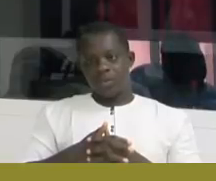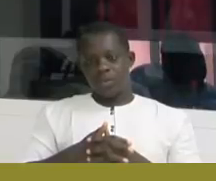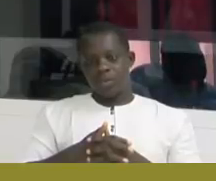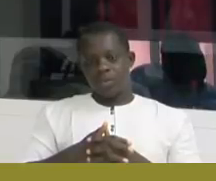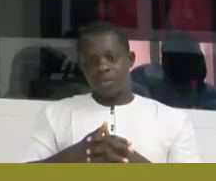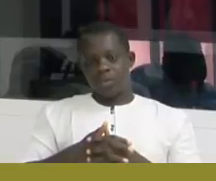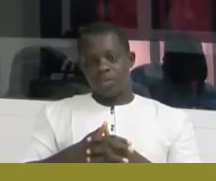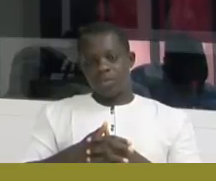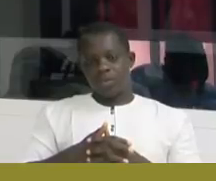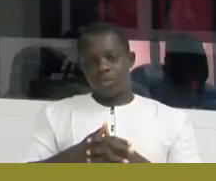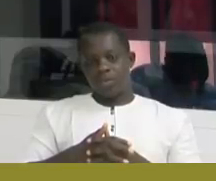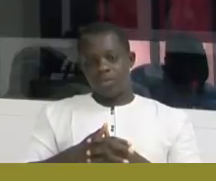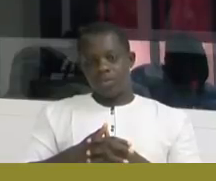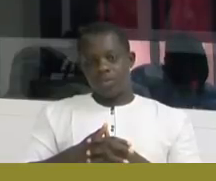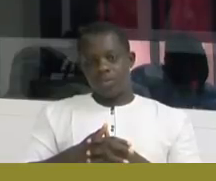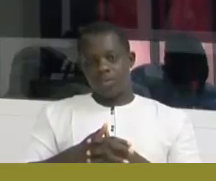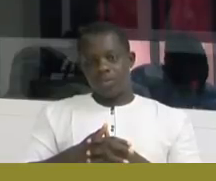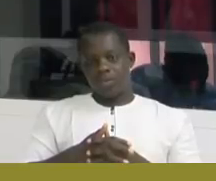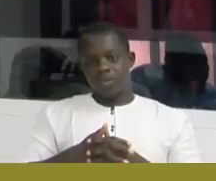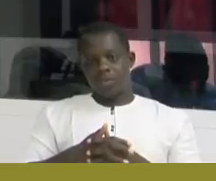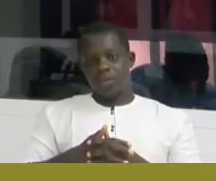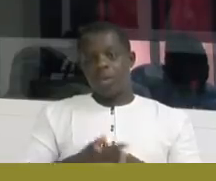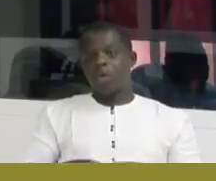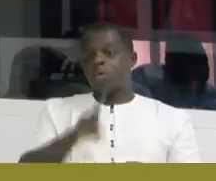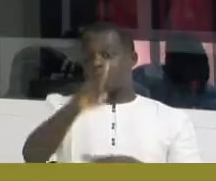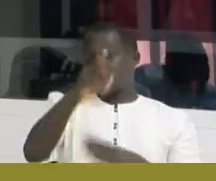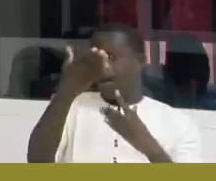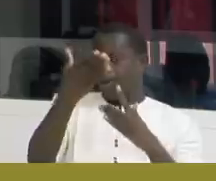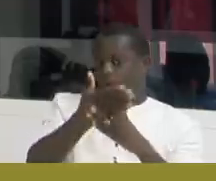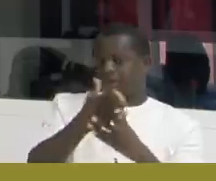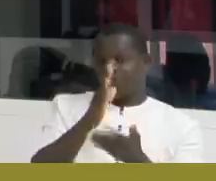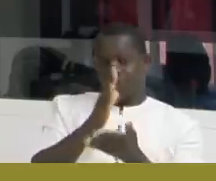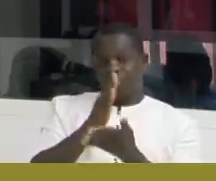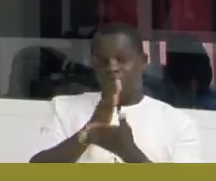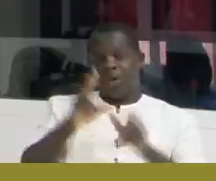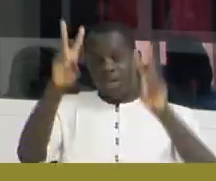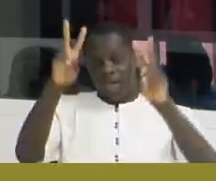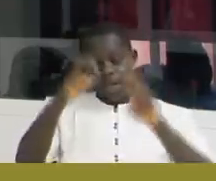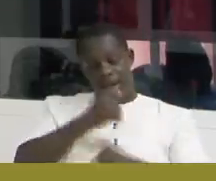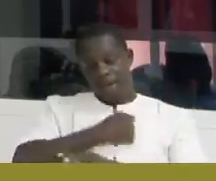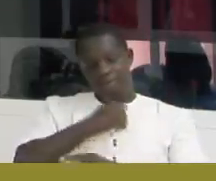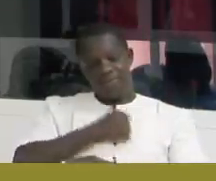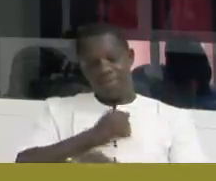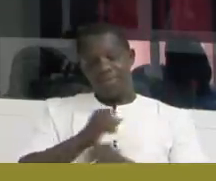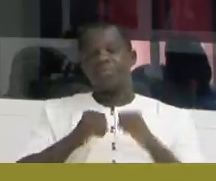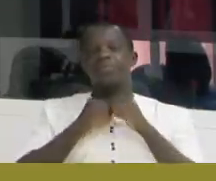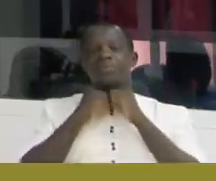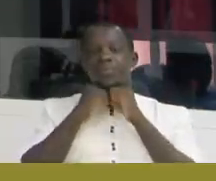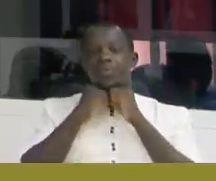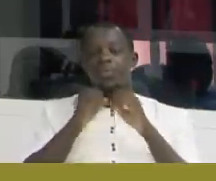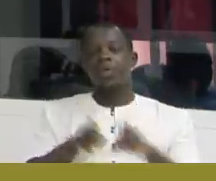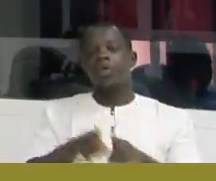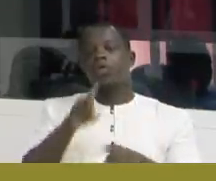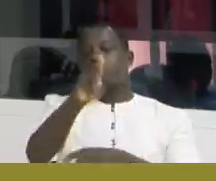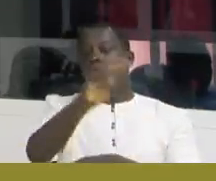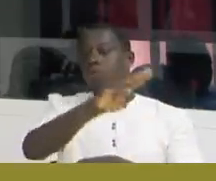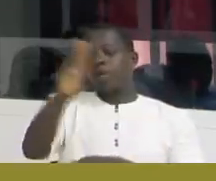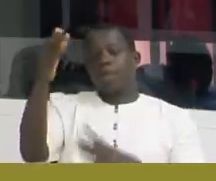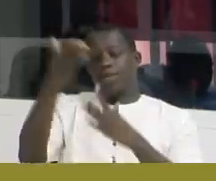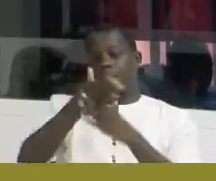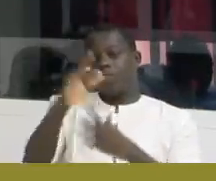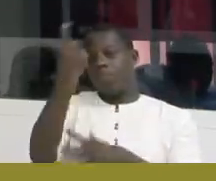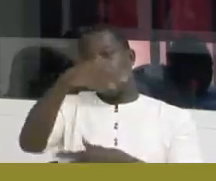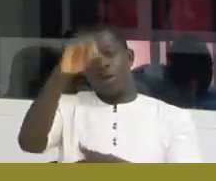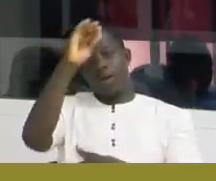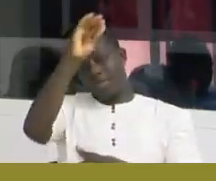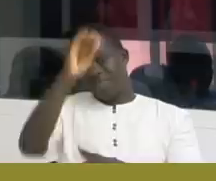You believed that he was really threatened by Sana? Yes, sir. You did not believe